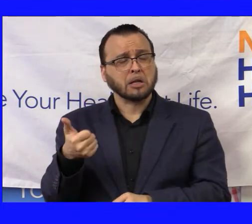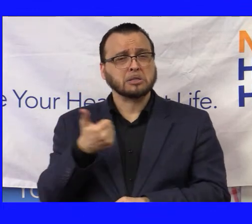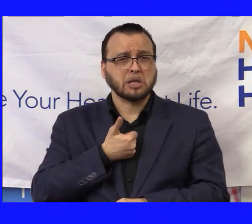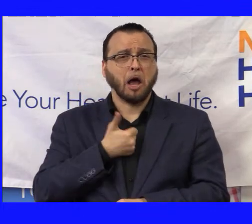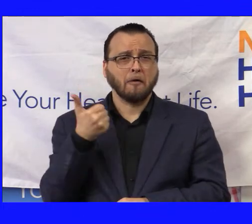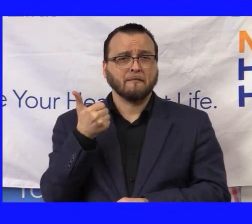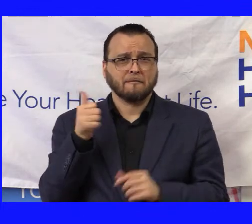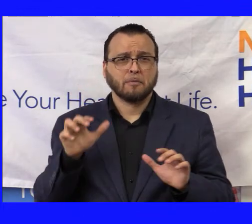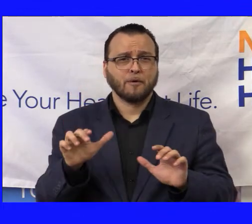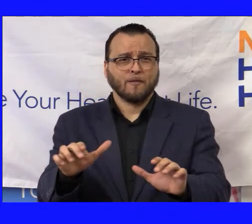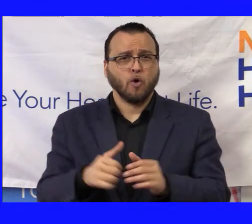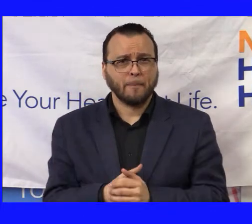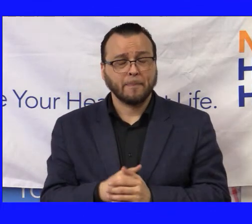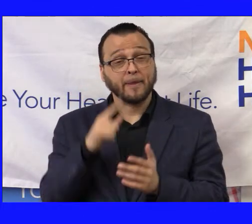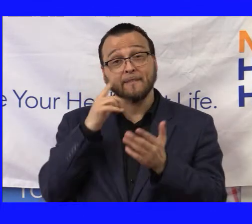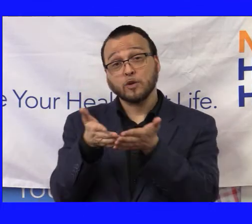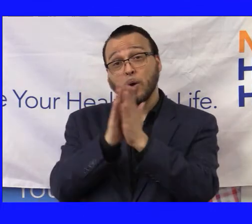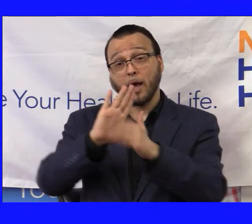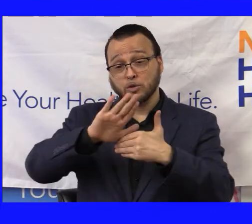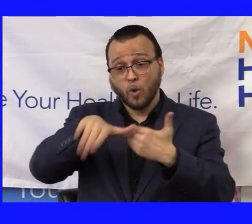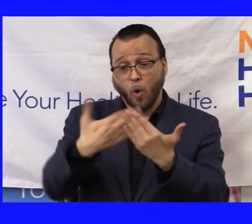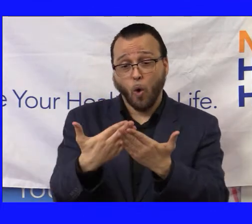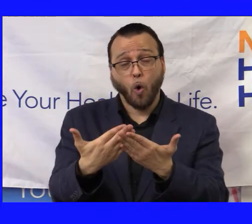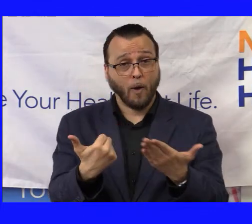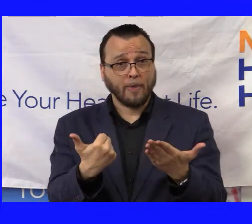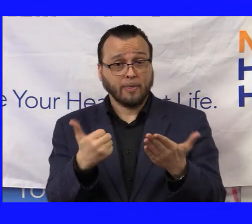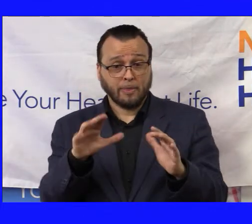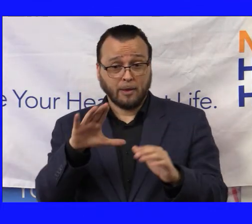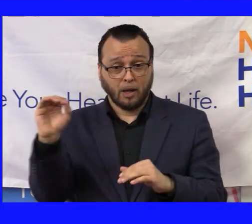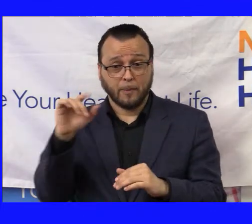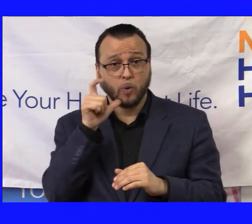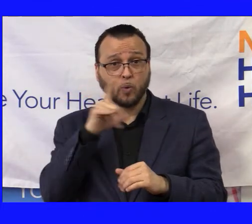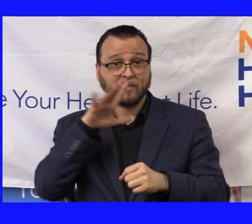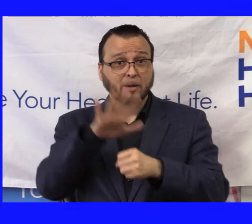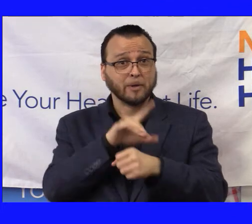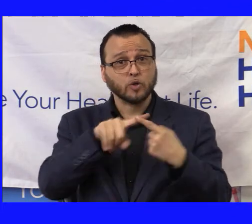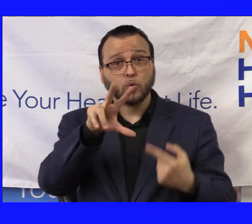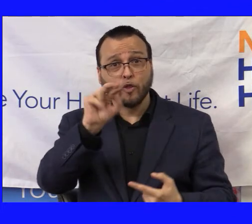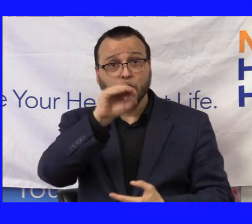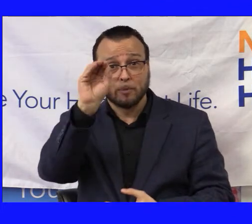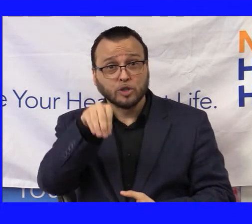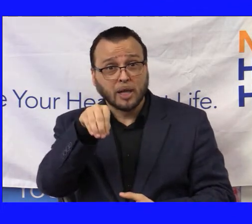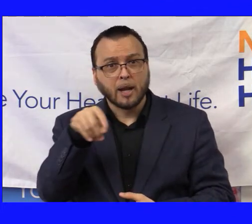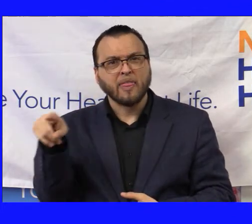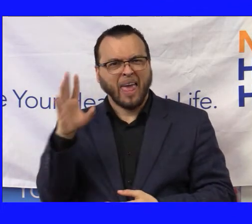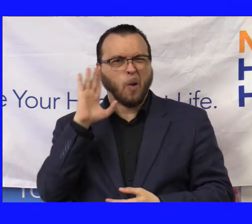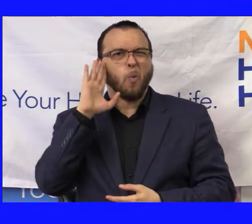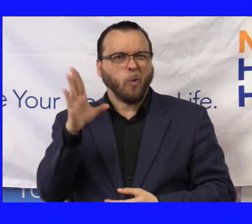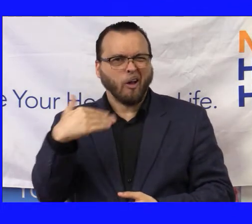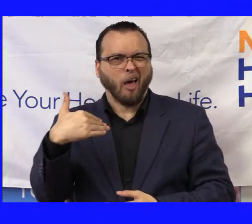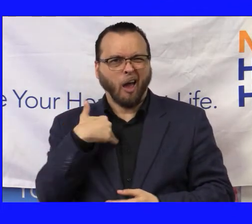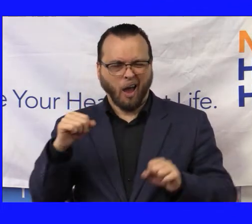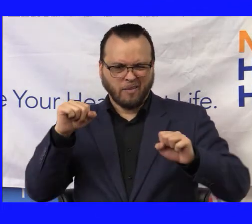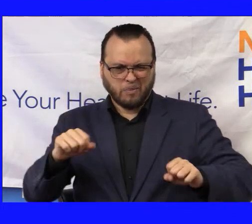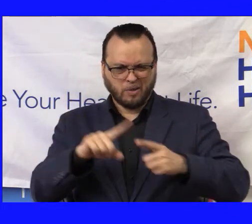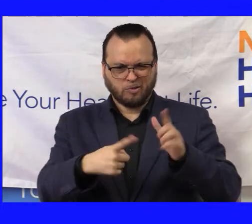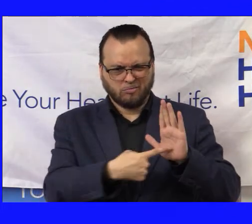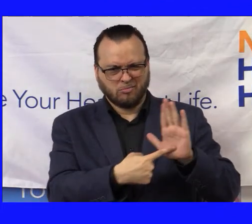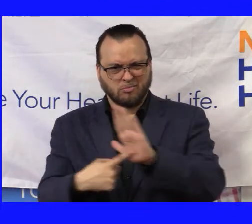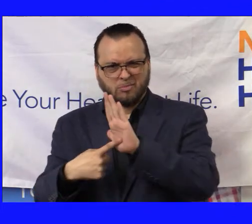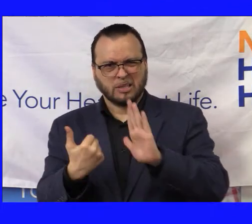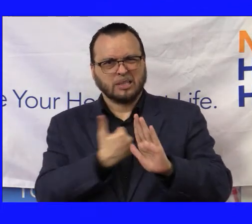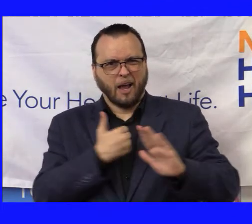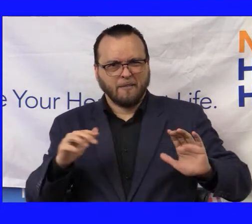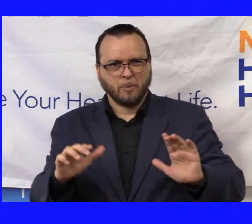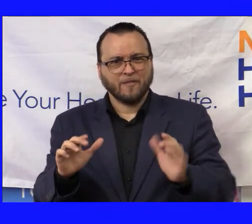were to ask all the firms that have committed to the 30%, they will have the ability to self-perform, because what you're